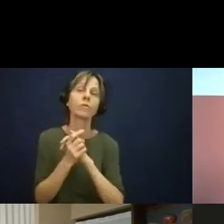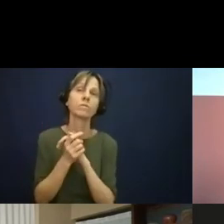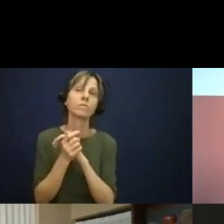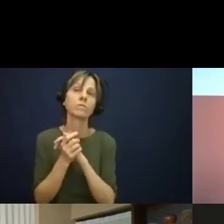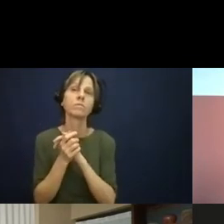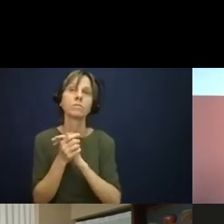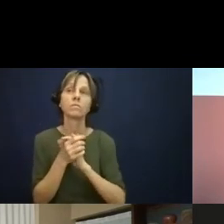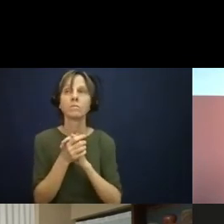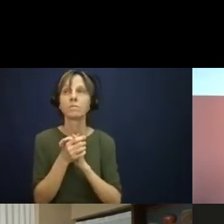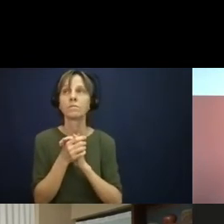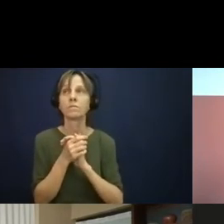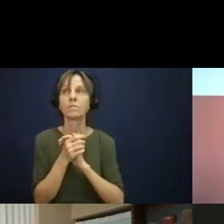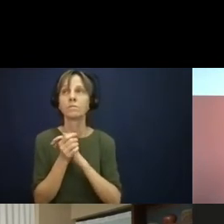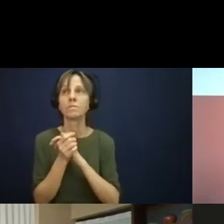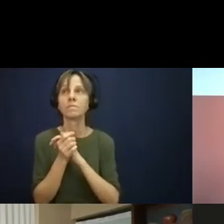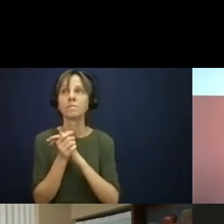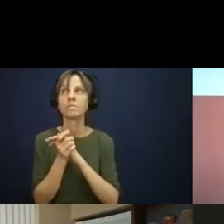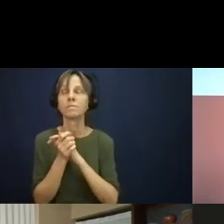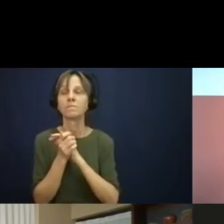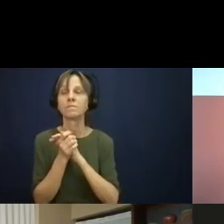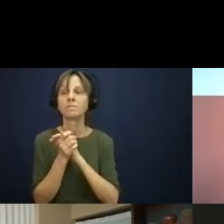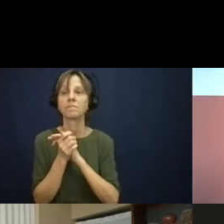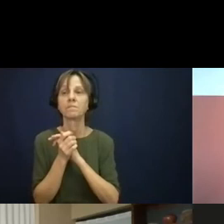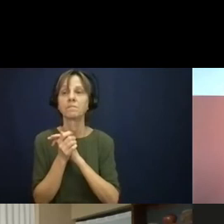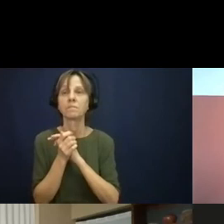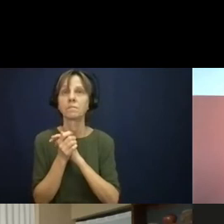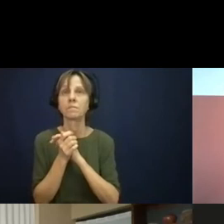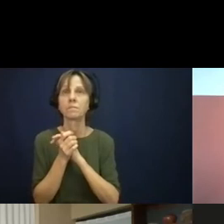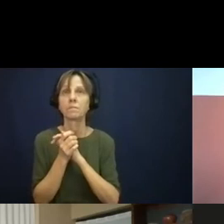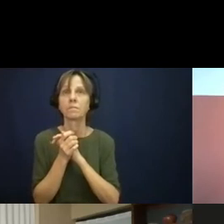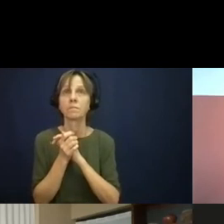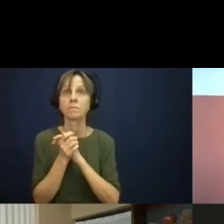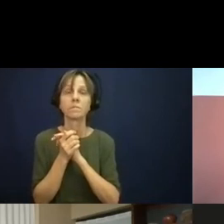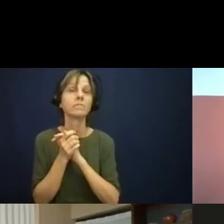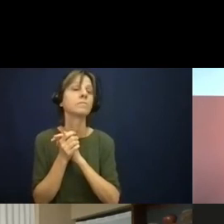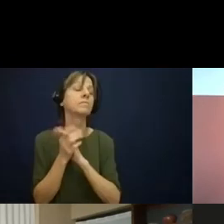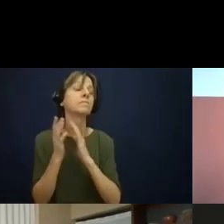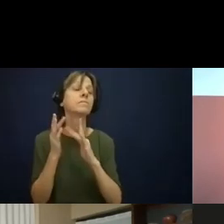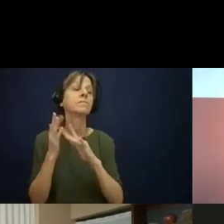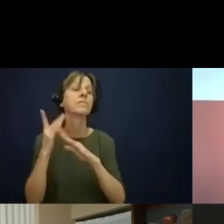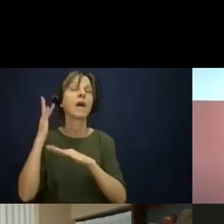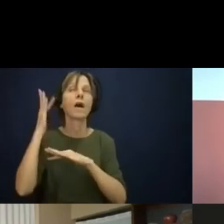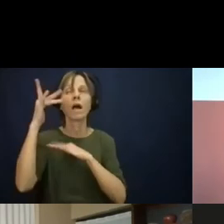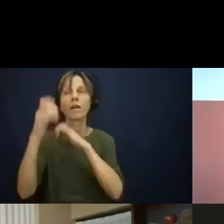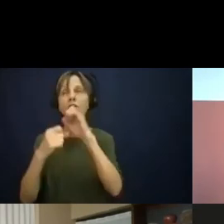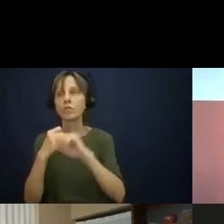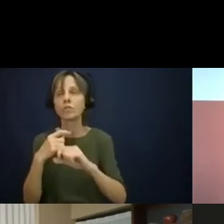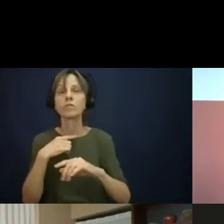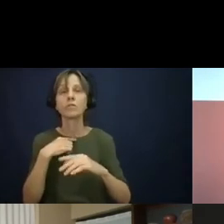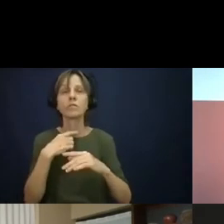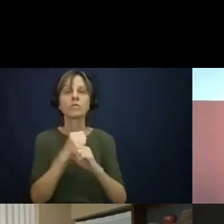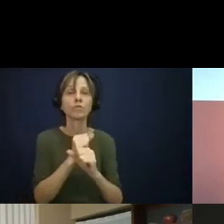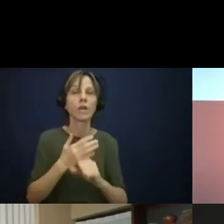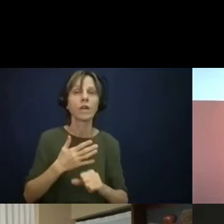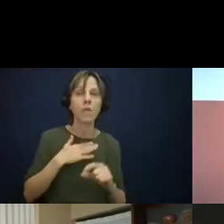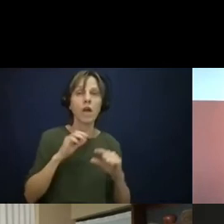after years go by, I started creating my own groups, and it was about life